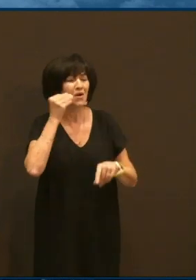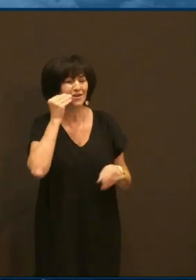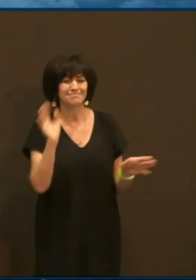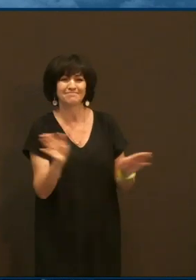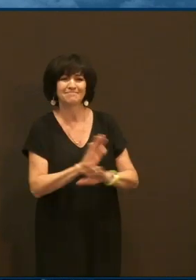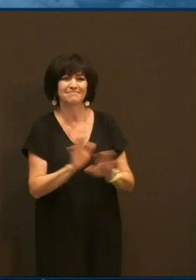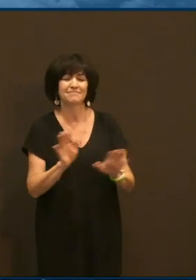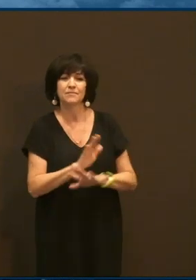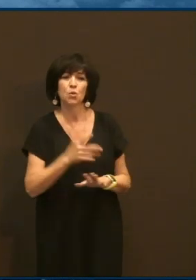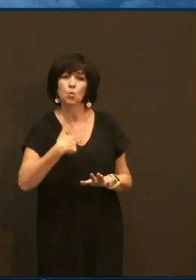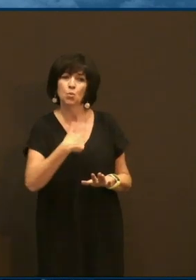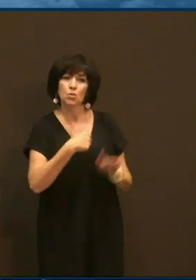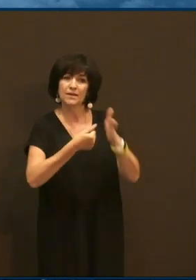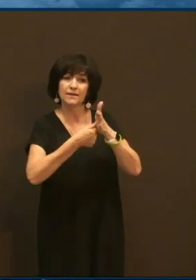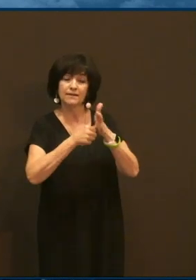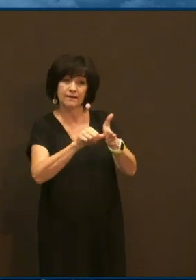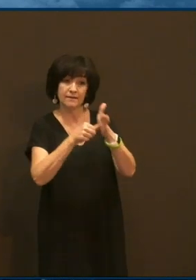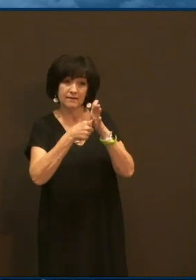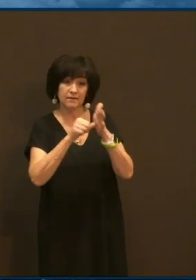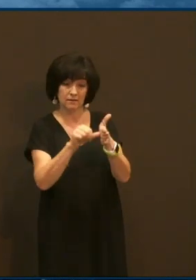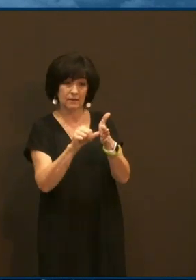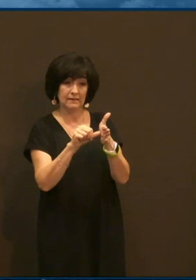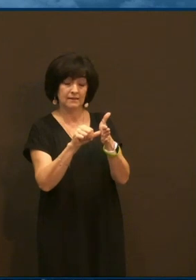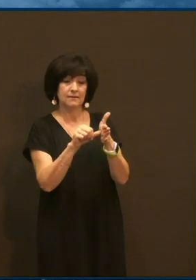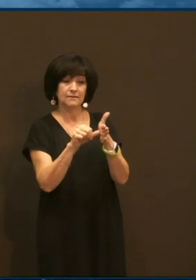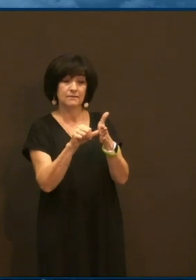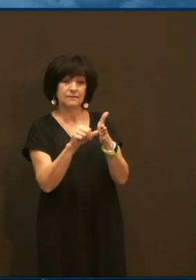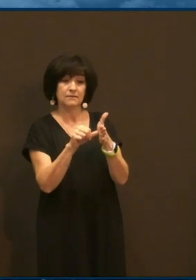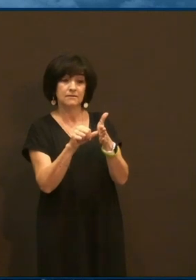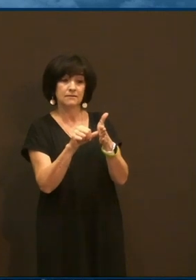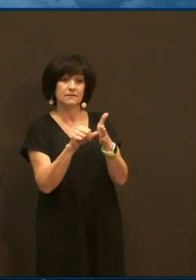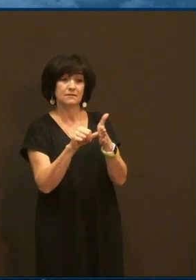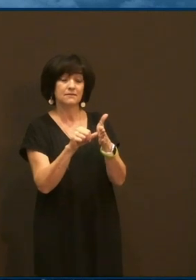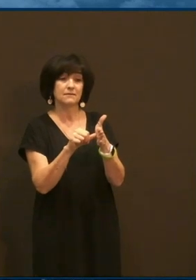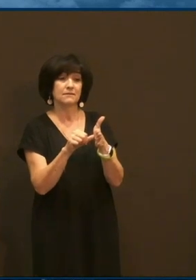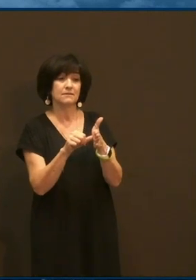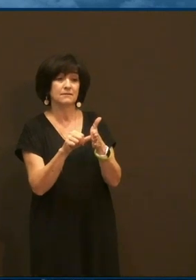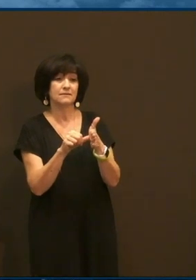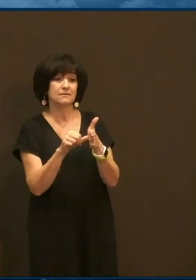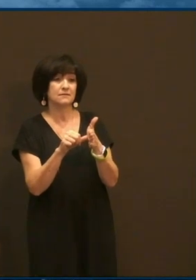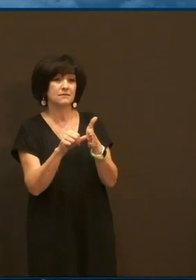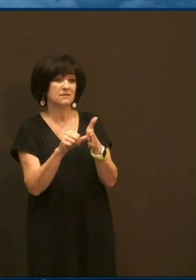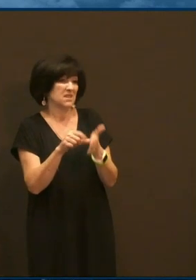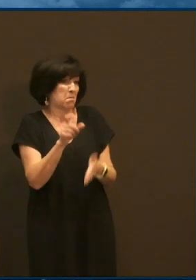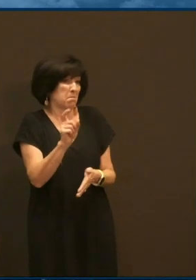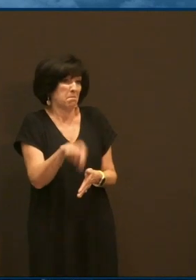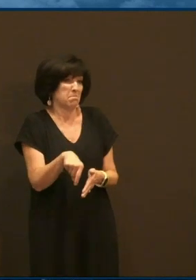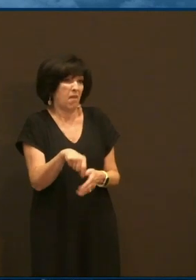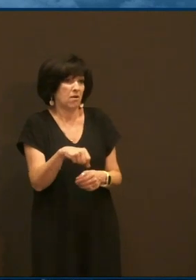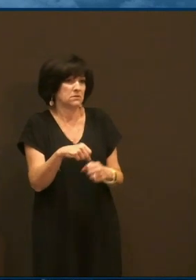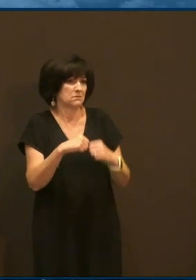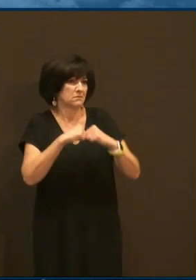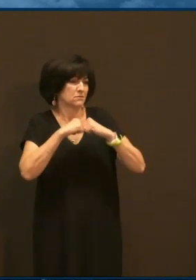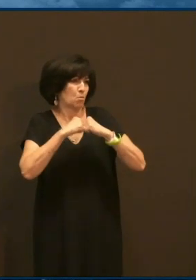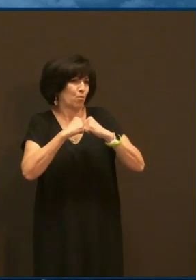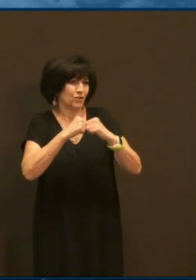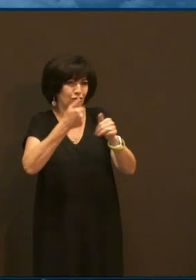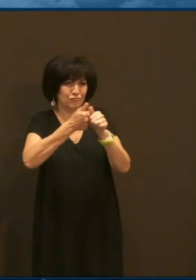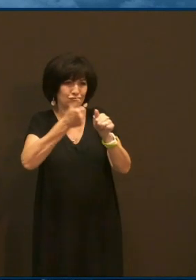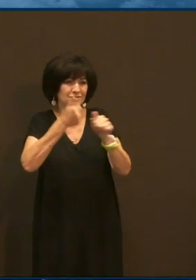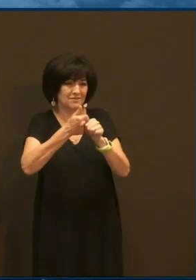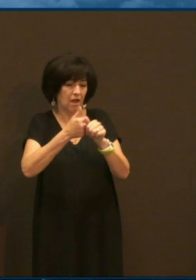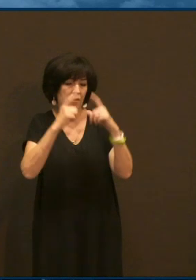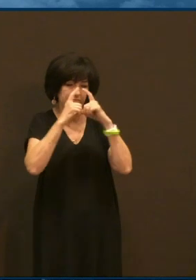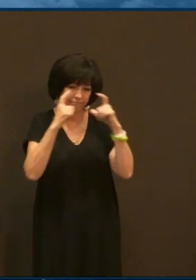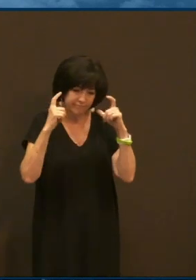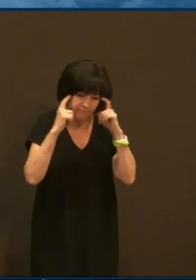want to emphasize is that the protective measures they're just so important. So the face coverings, the